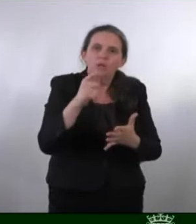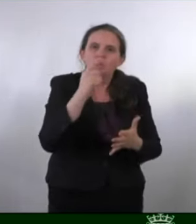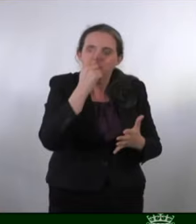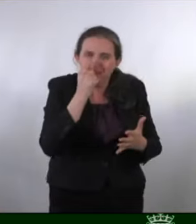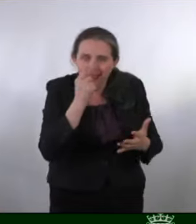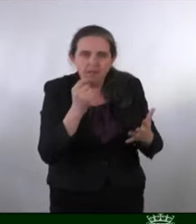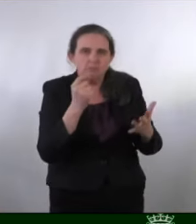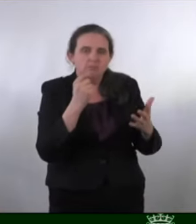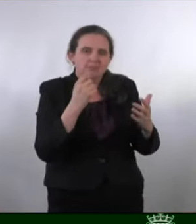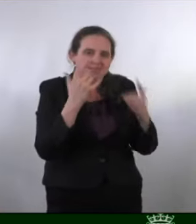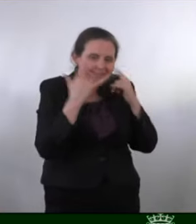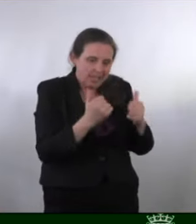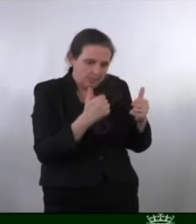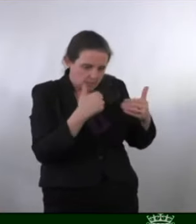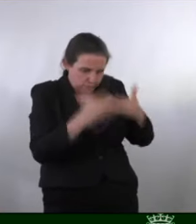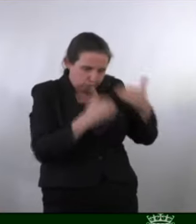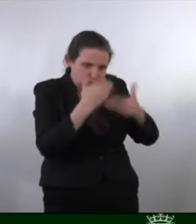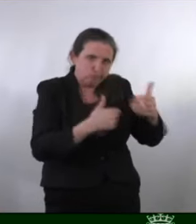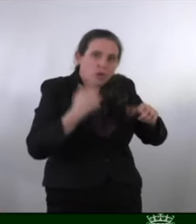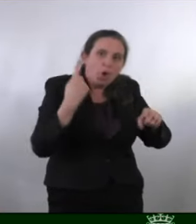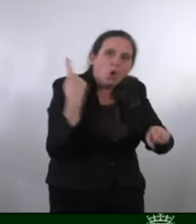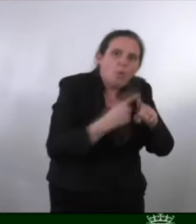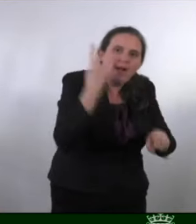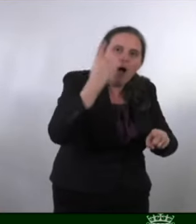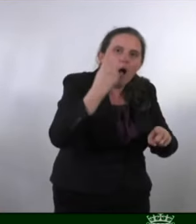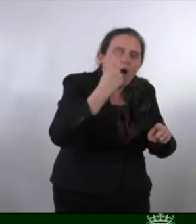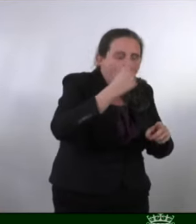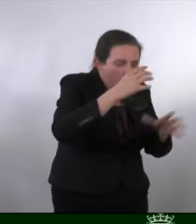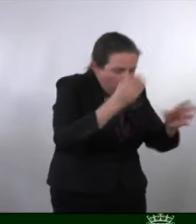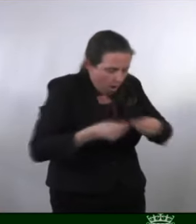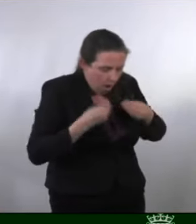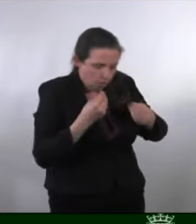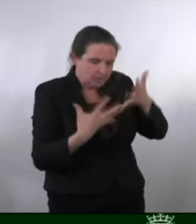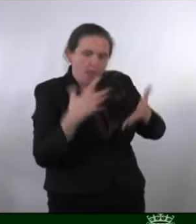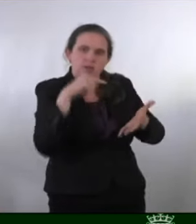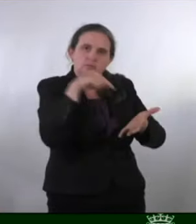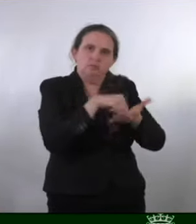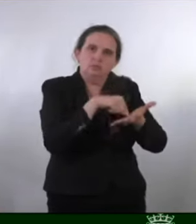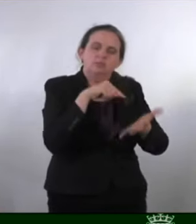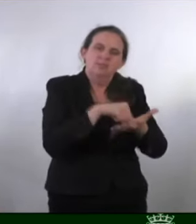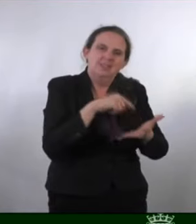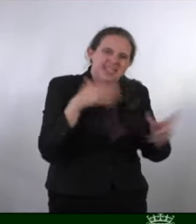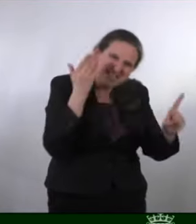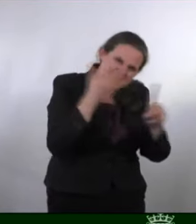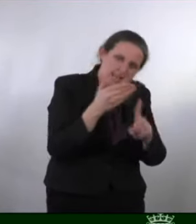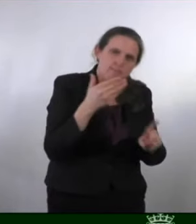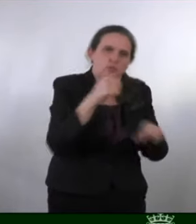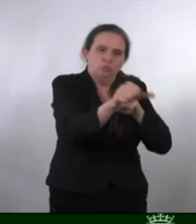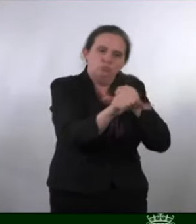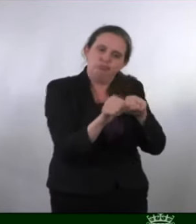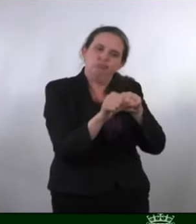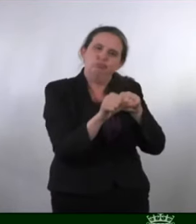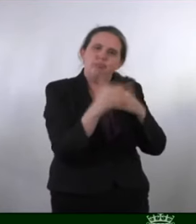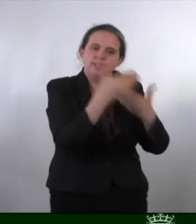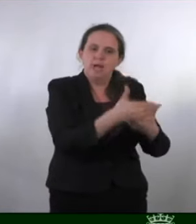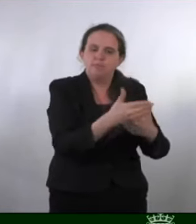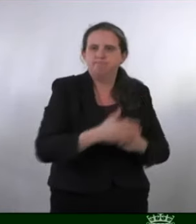rapid turnaround test, a lateral flow test, after a much shorter period, and that's what we're aiming for. And we go to Margaret